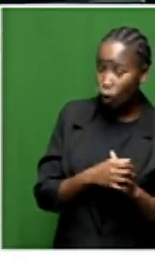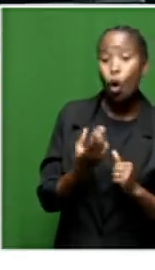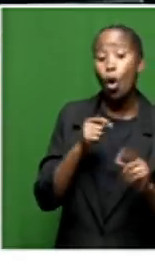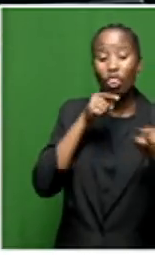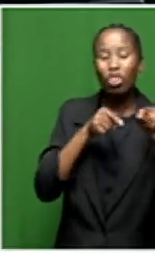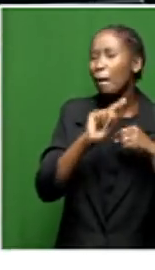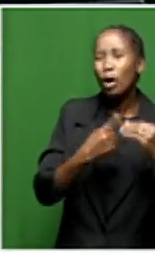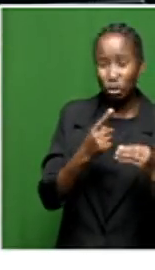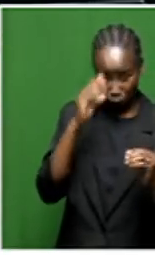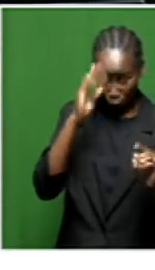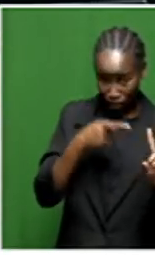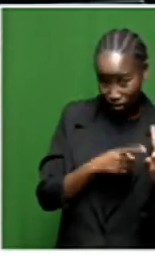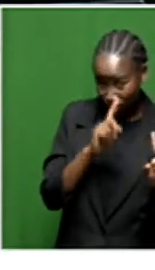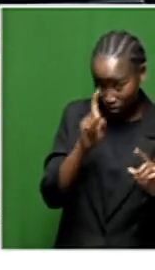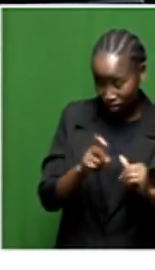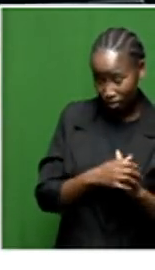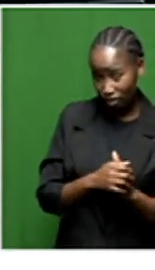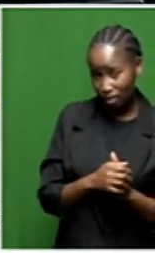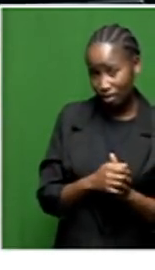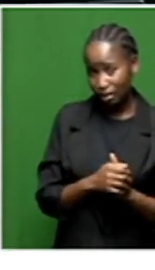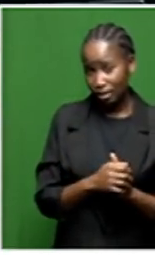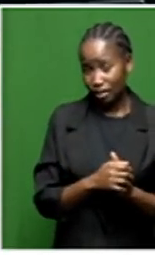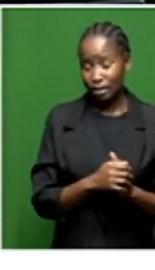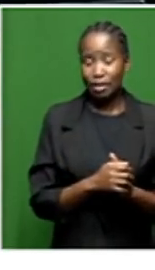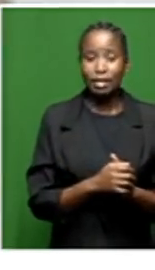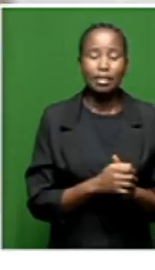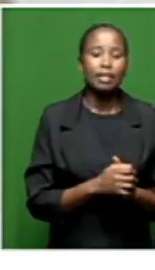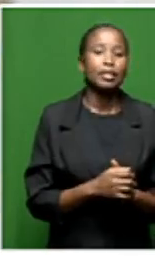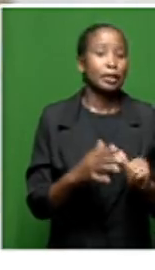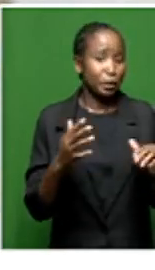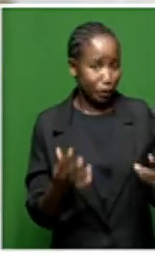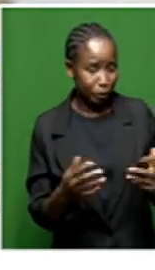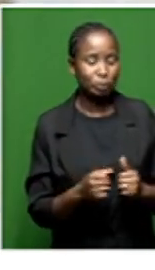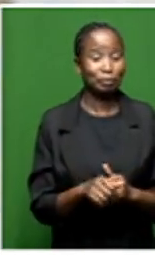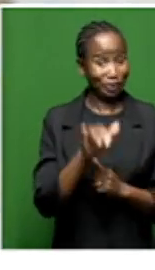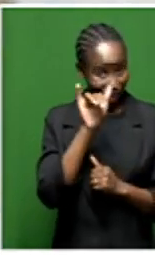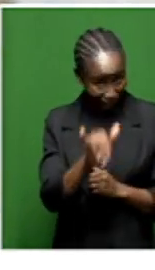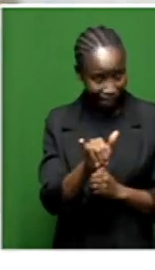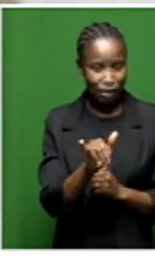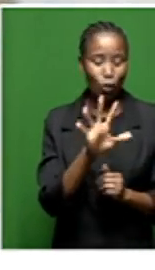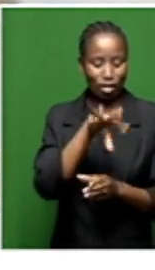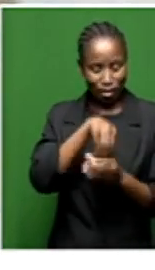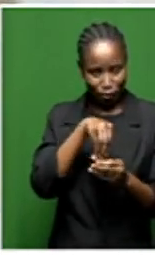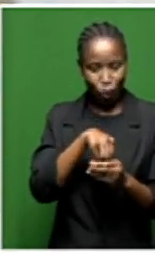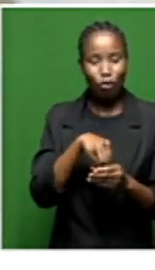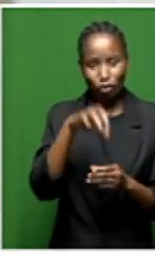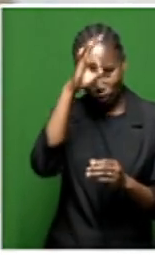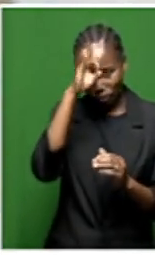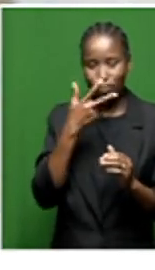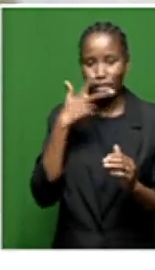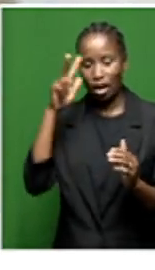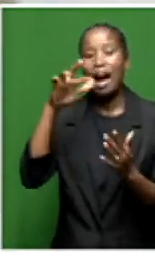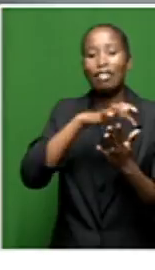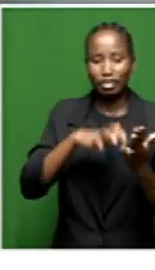him? Yeah, because that will be part of the affidavit. I'll not deal with the merits as